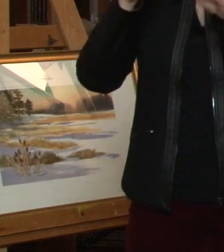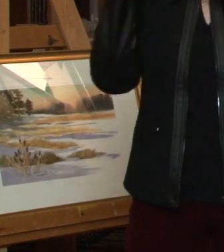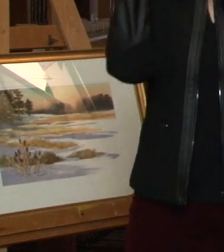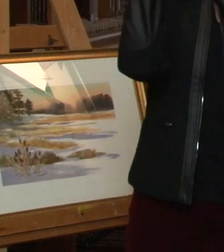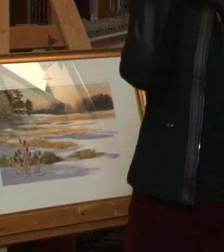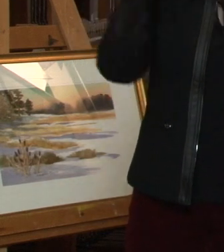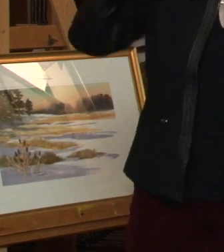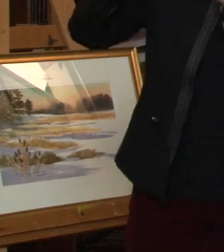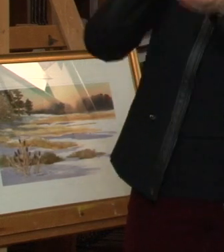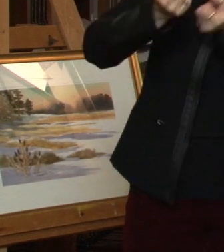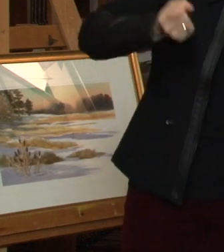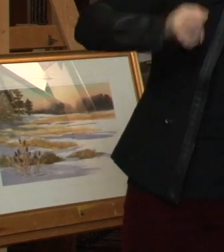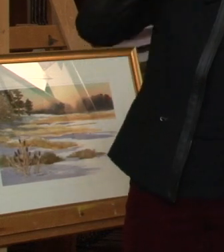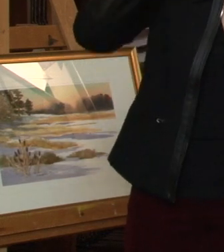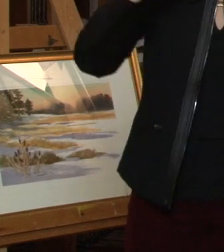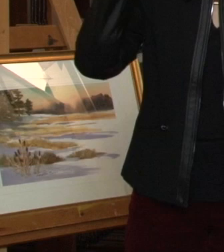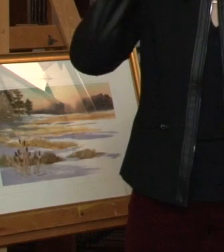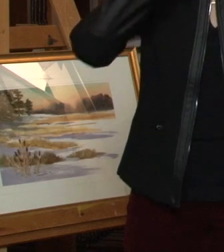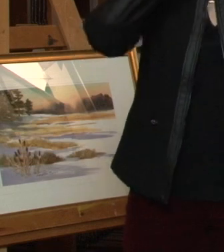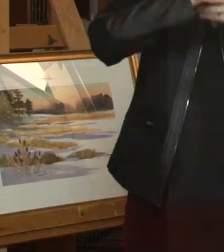healthcare.